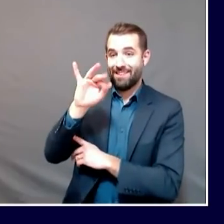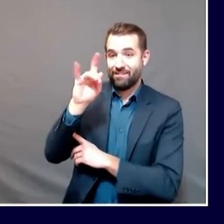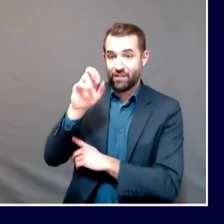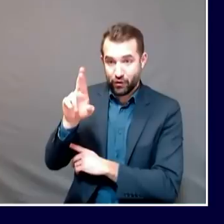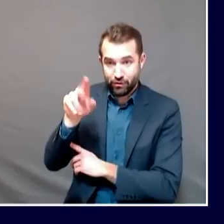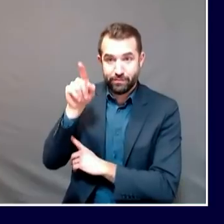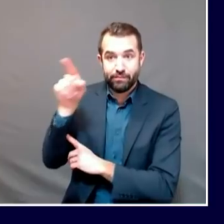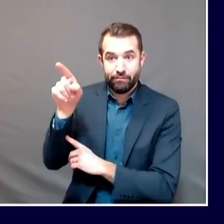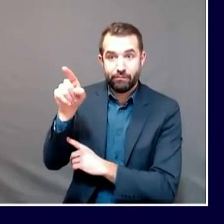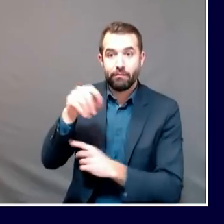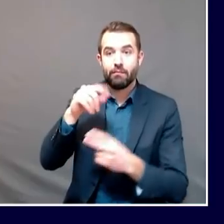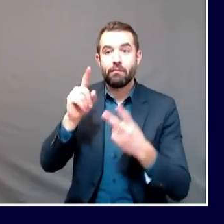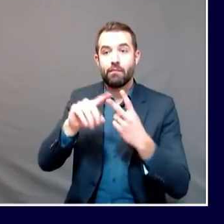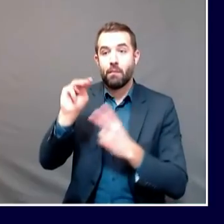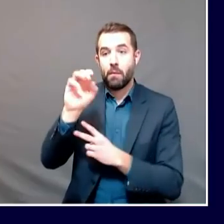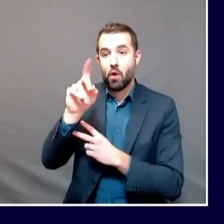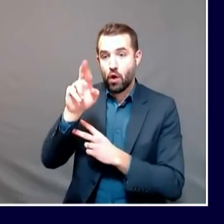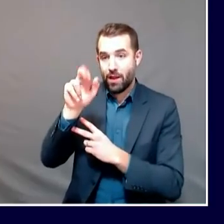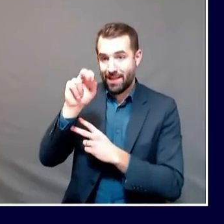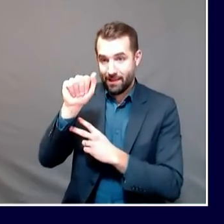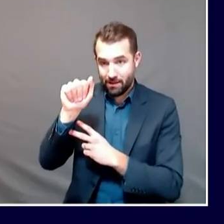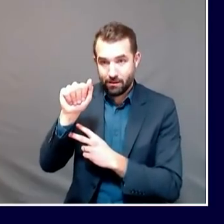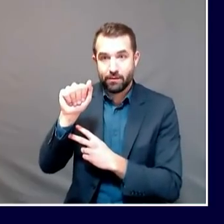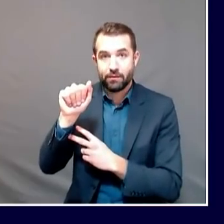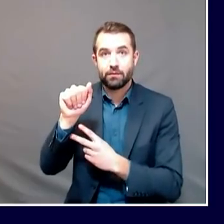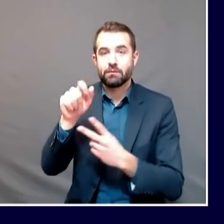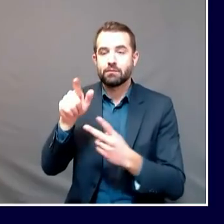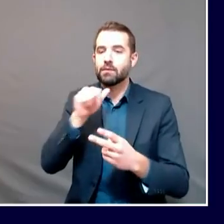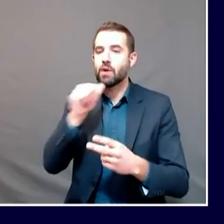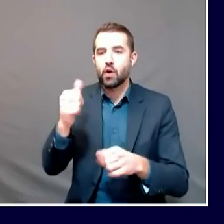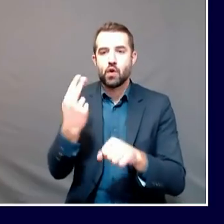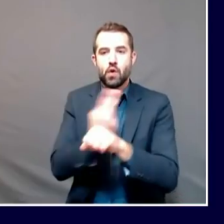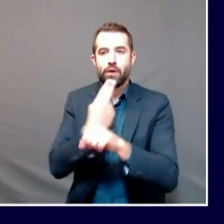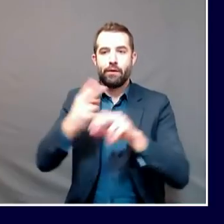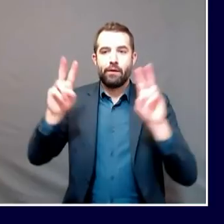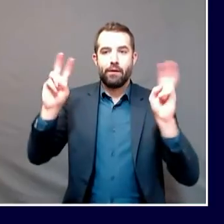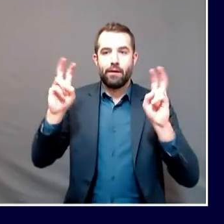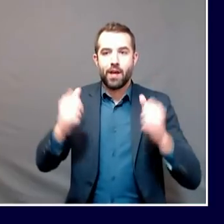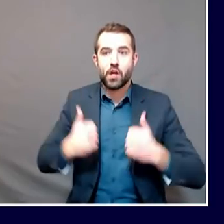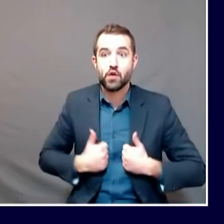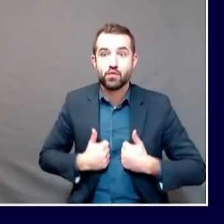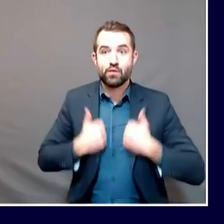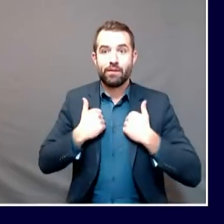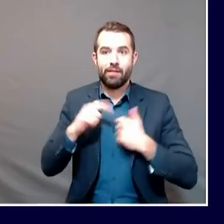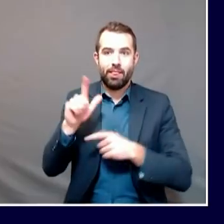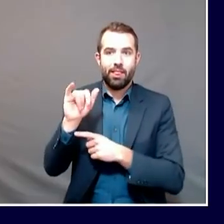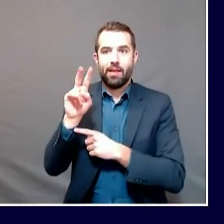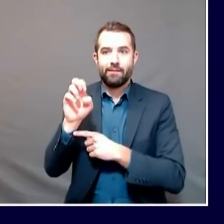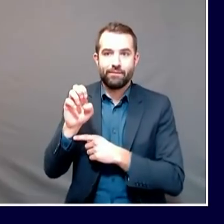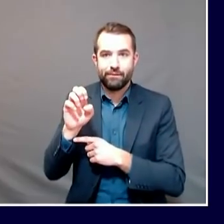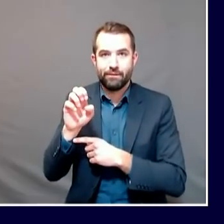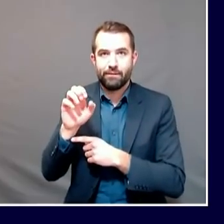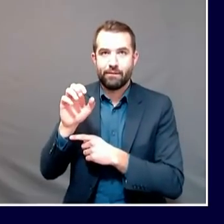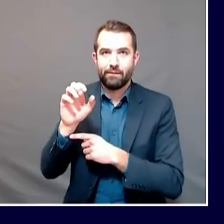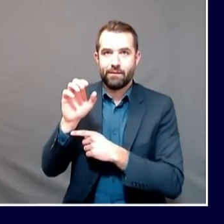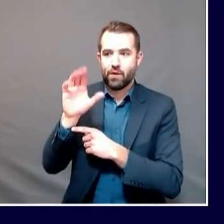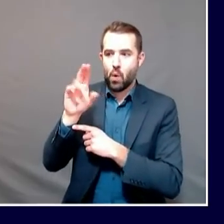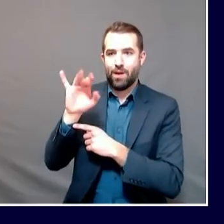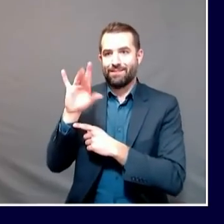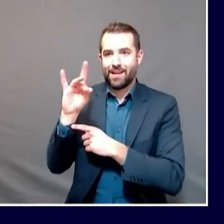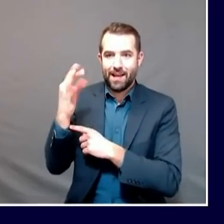molecule, mRNA, that primes your body's own immune system so that if you encounter